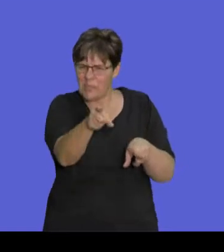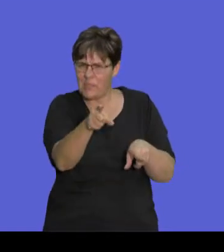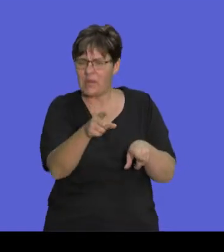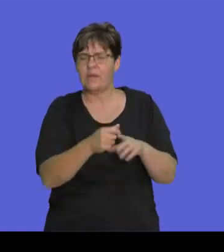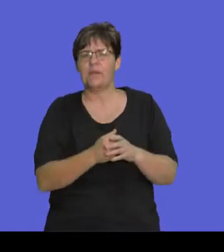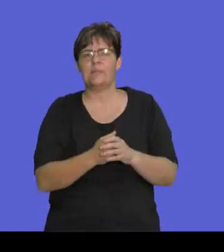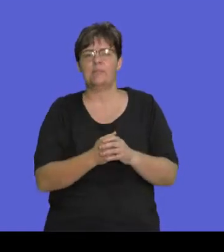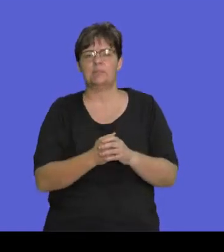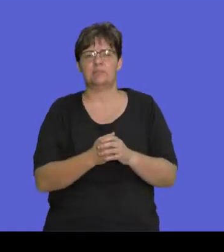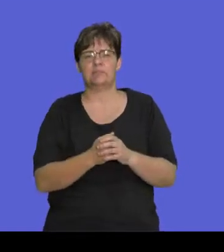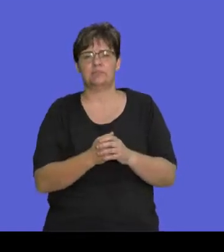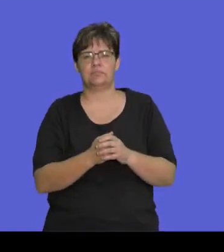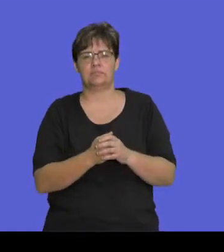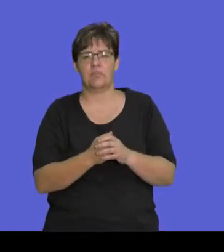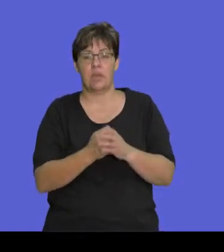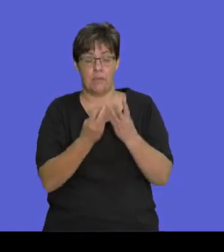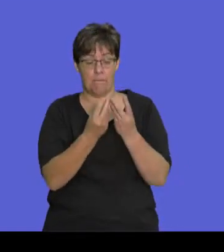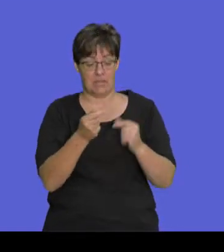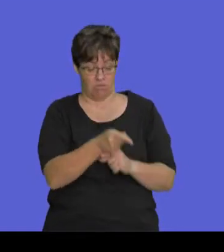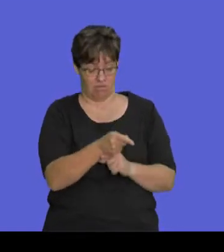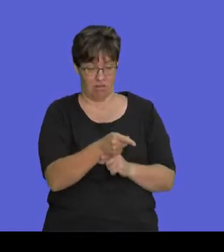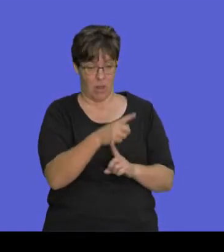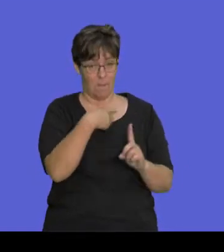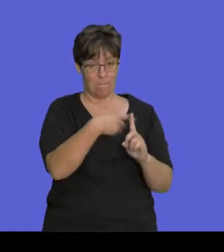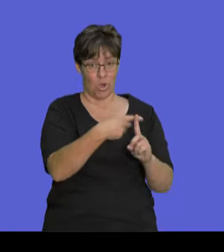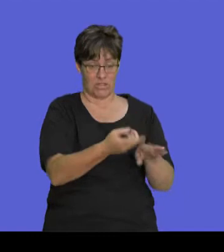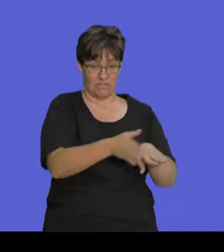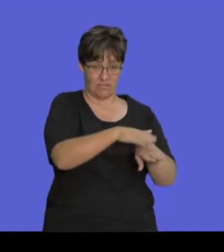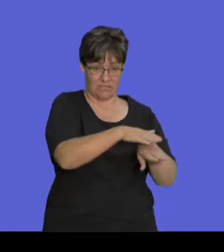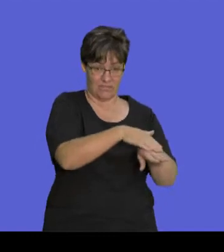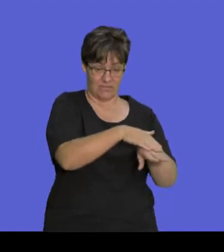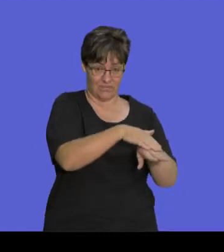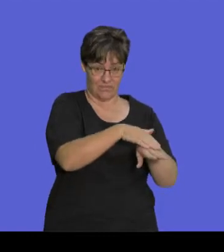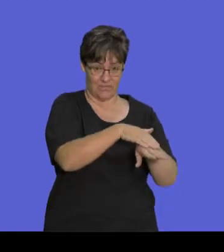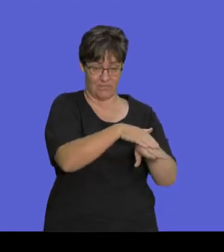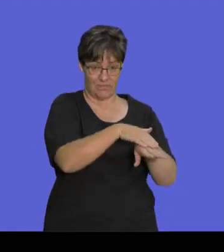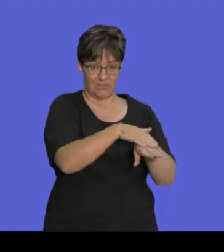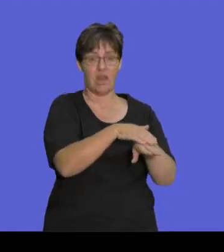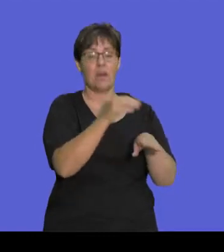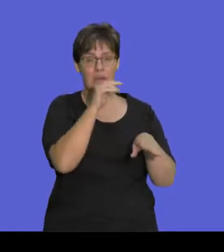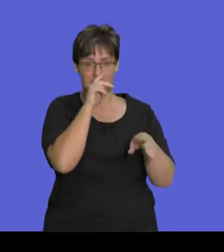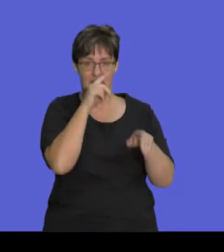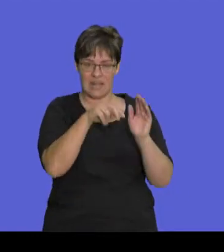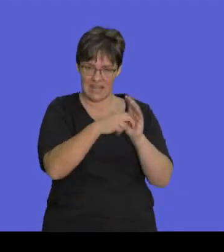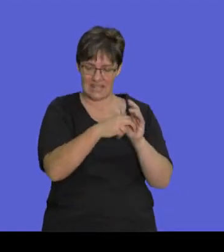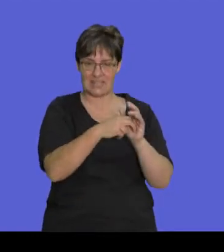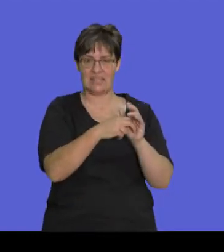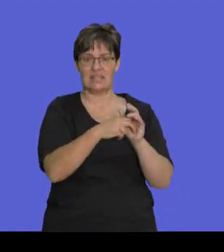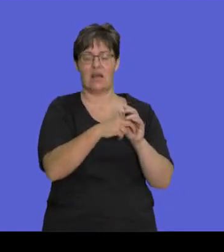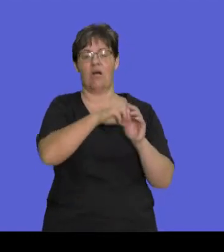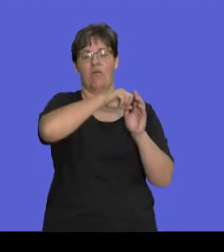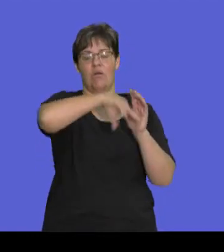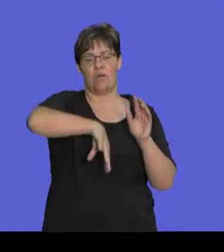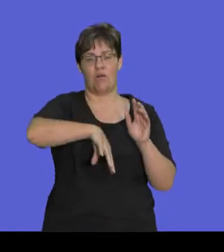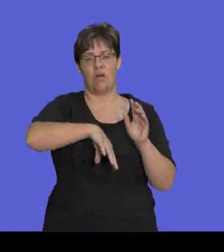saying that, for a material to be positively charged, it needs to, lose electrons. For a material